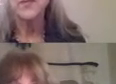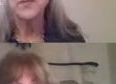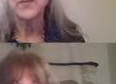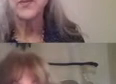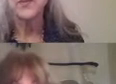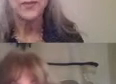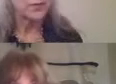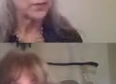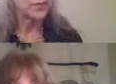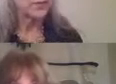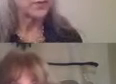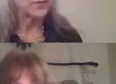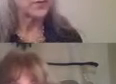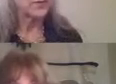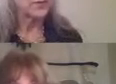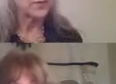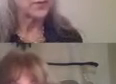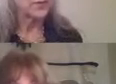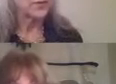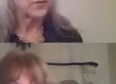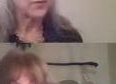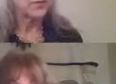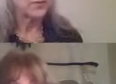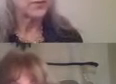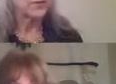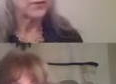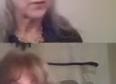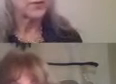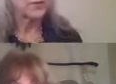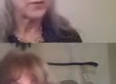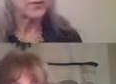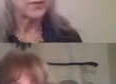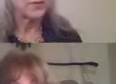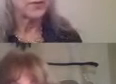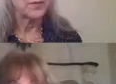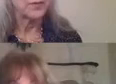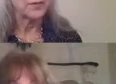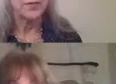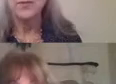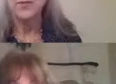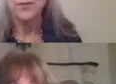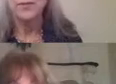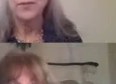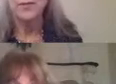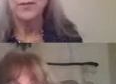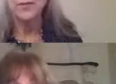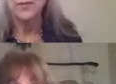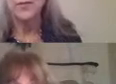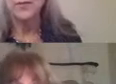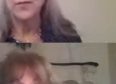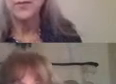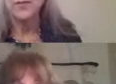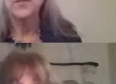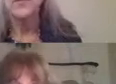out through the chat function. You can tap that in there for us, and we will make sure to ask and answer those at the end.